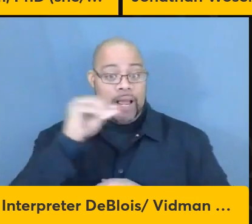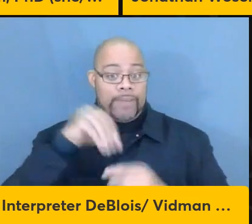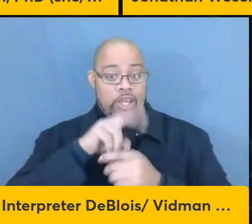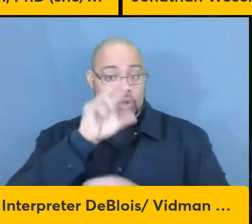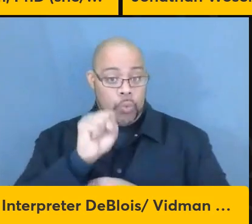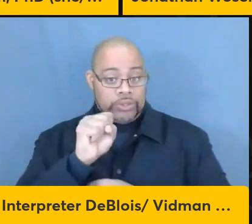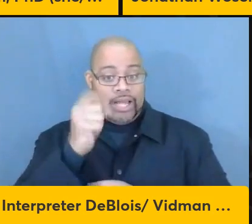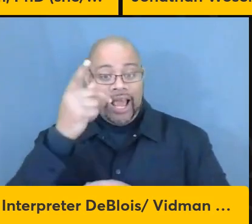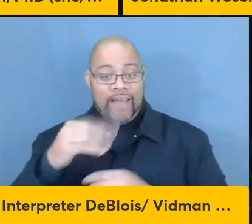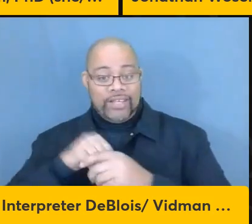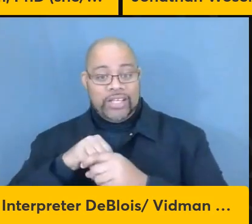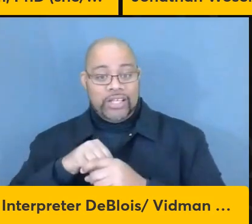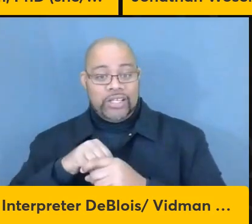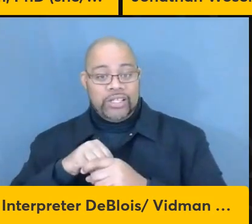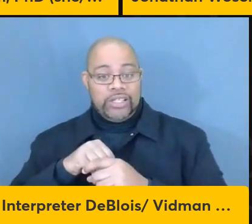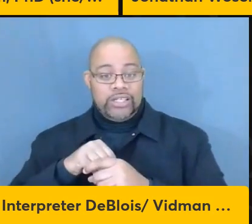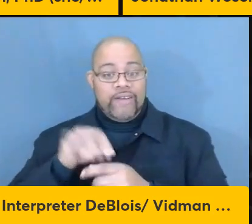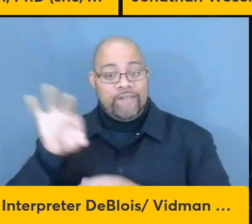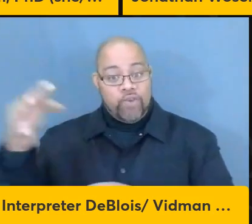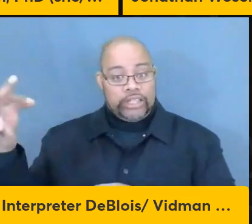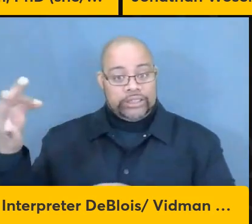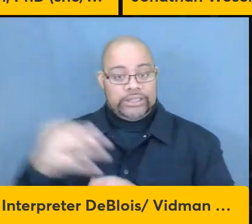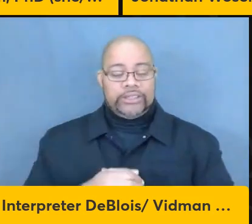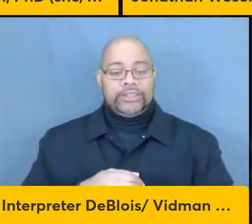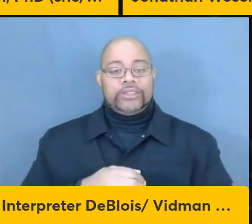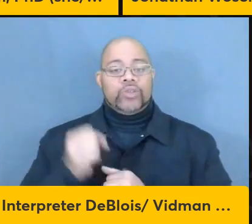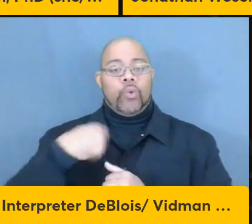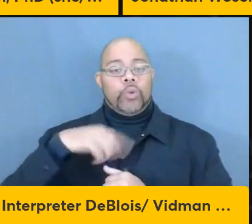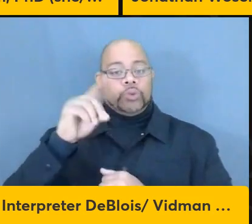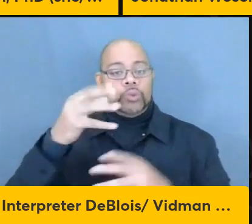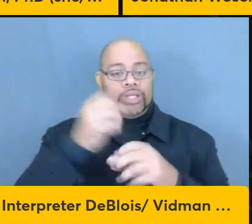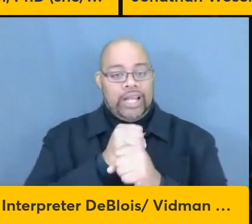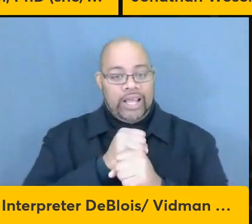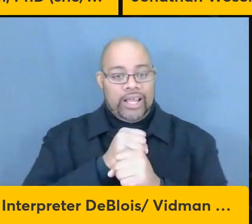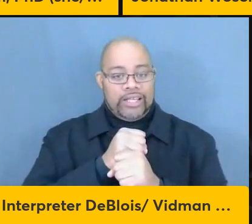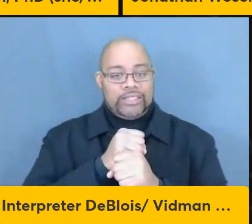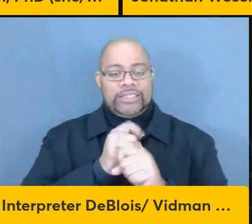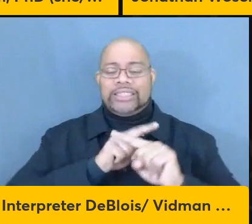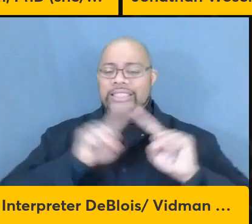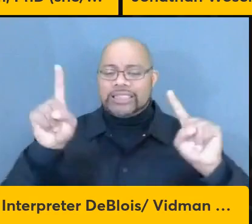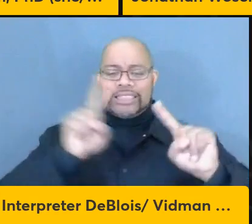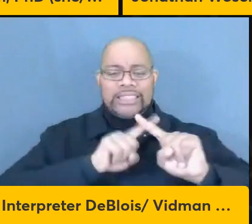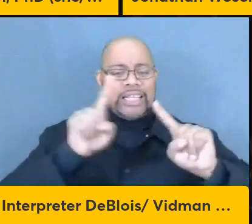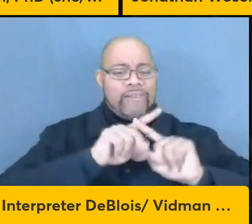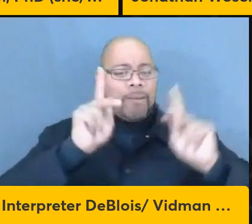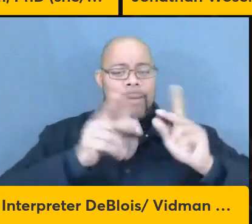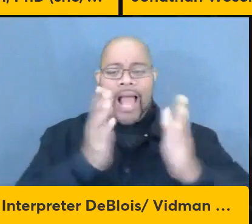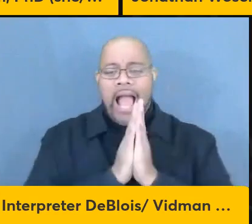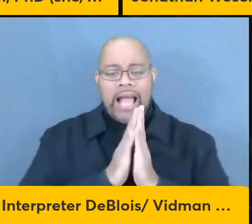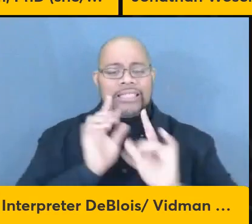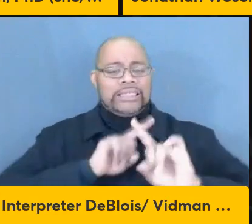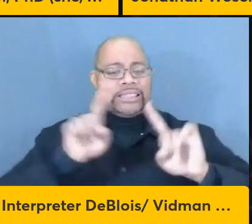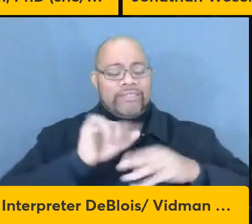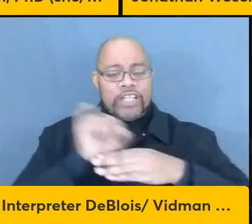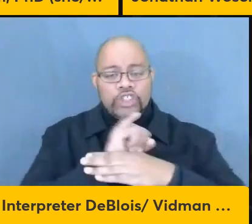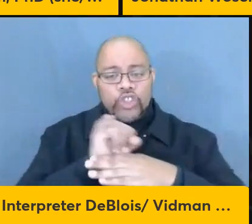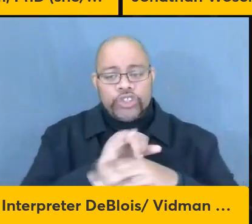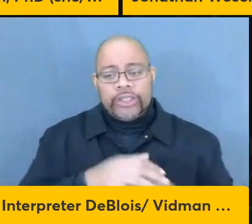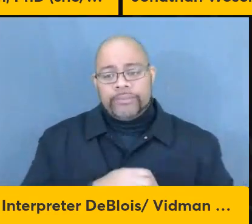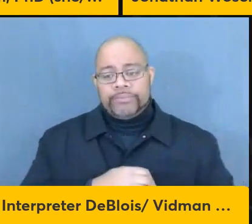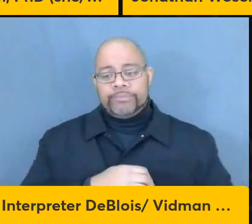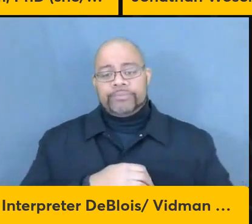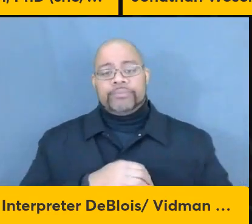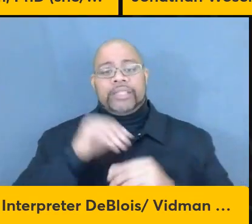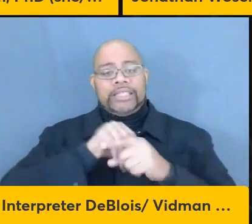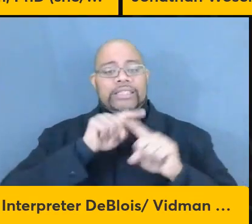US, half of it is in Toulouse, France. So we do get different people asking for different internships in